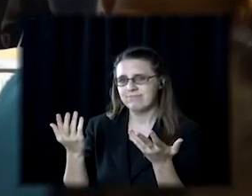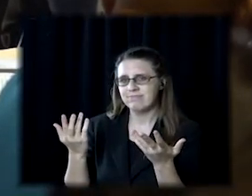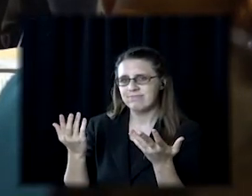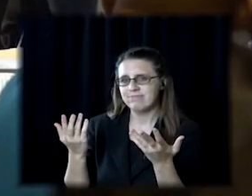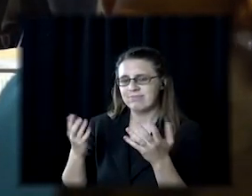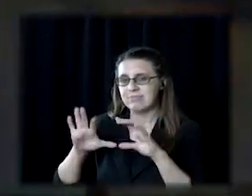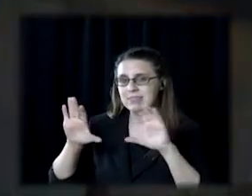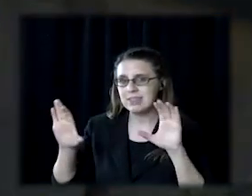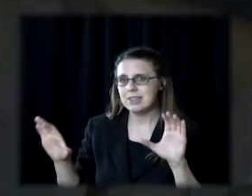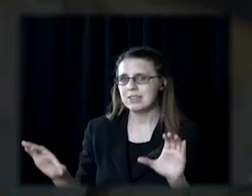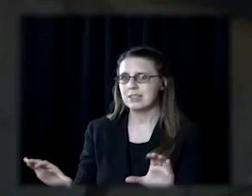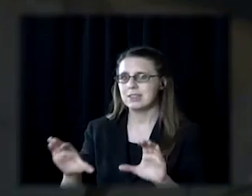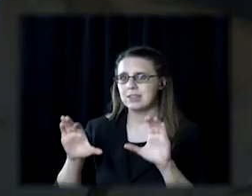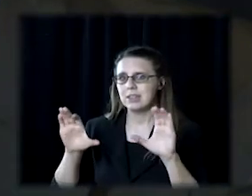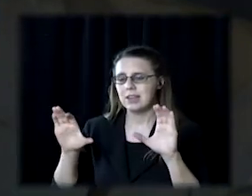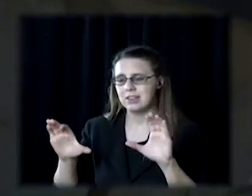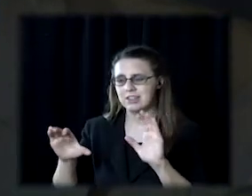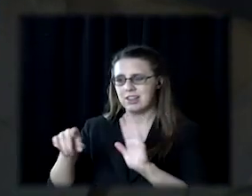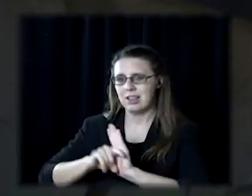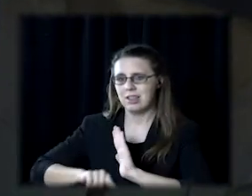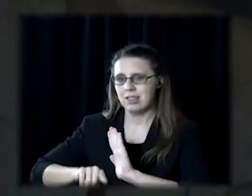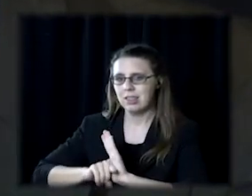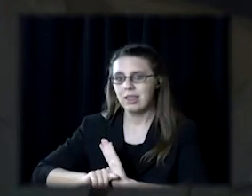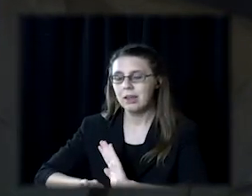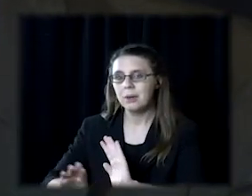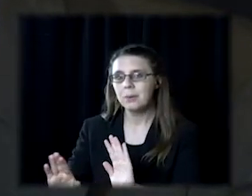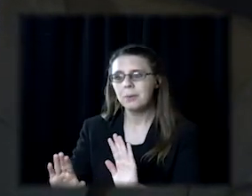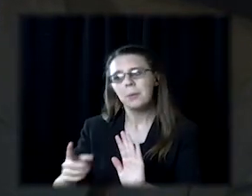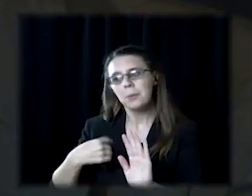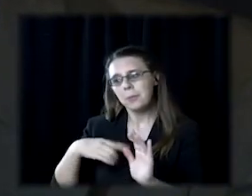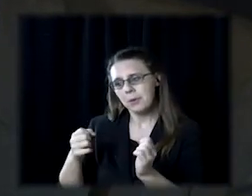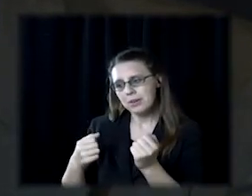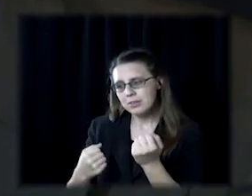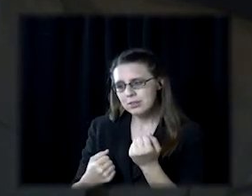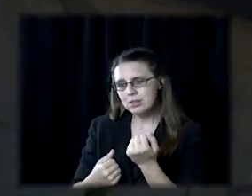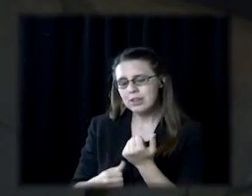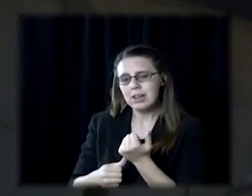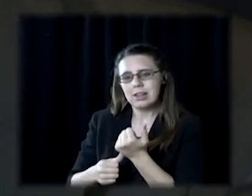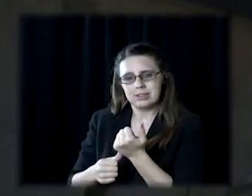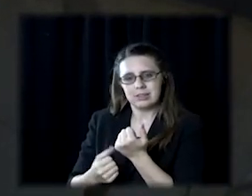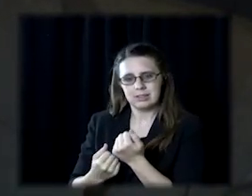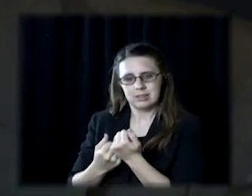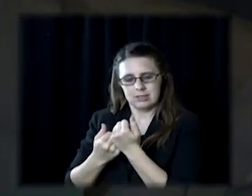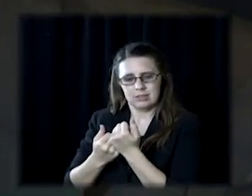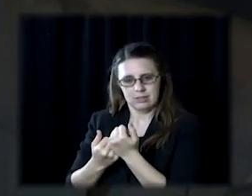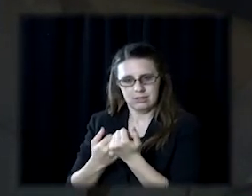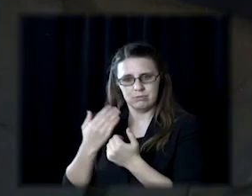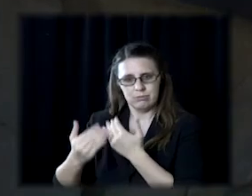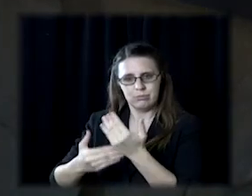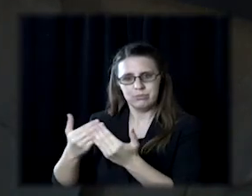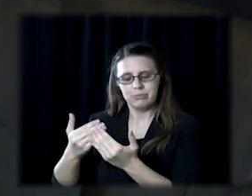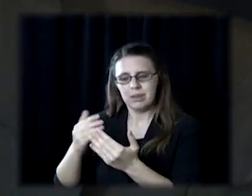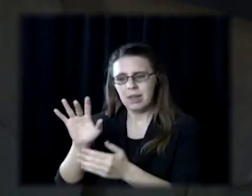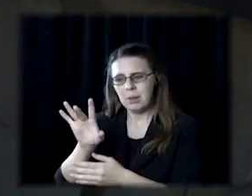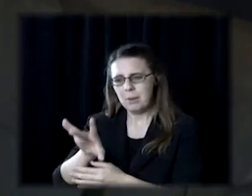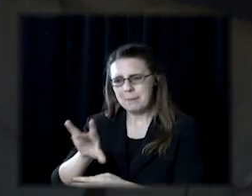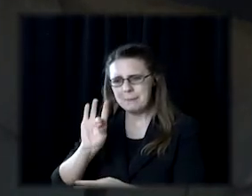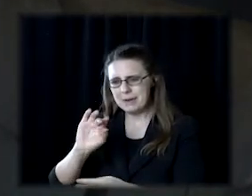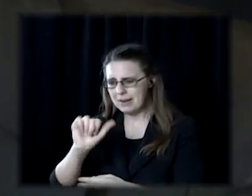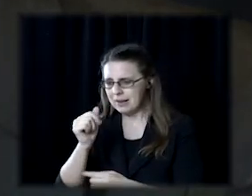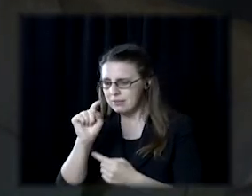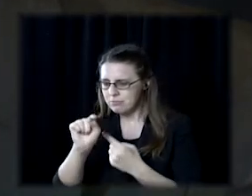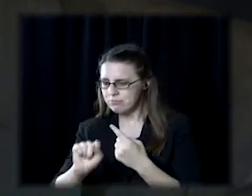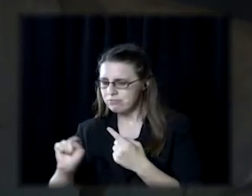an action that should be viewed negatively. We want to assist them moving forward. And they were chosen, as